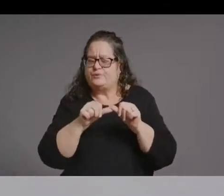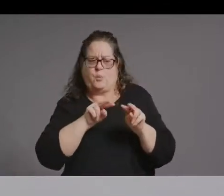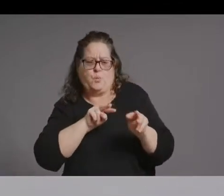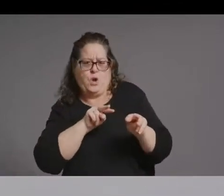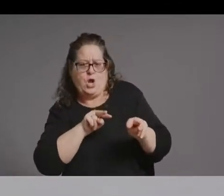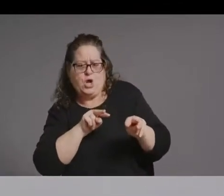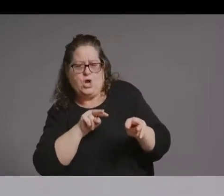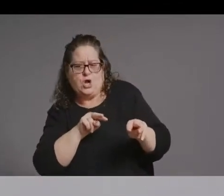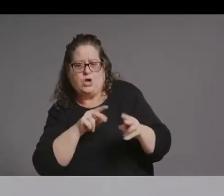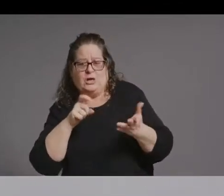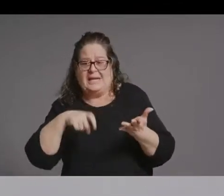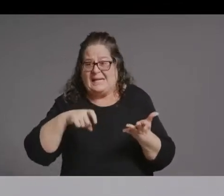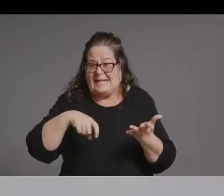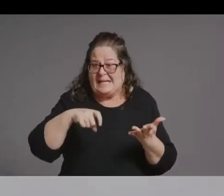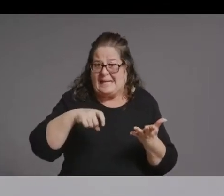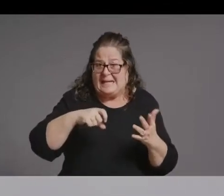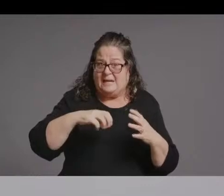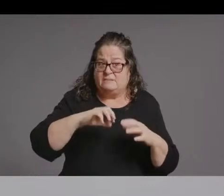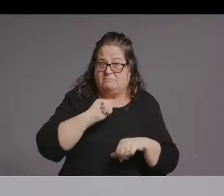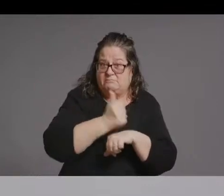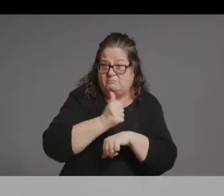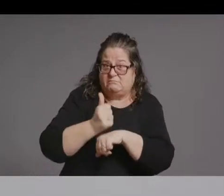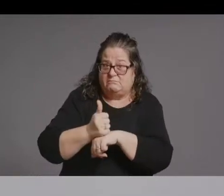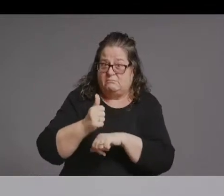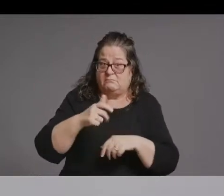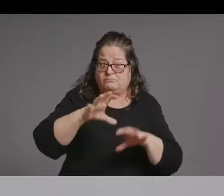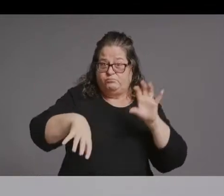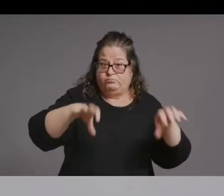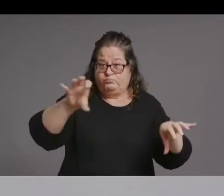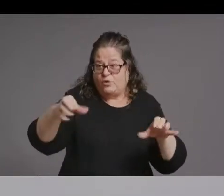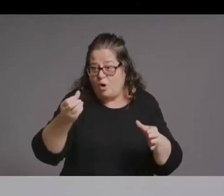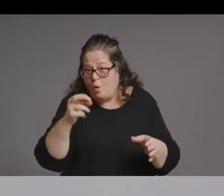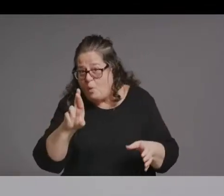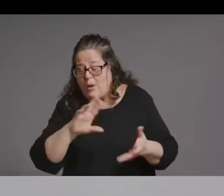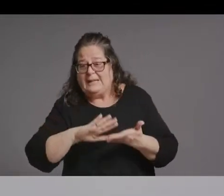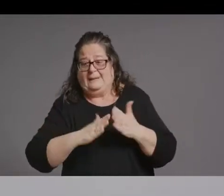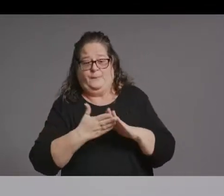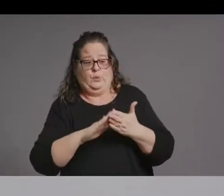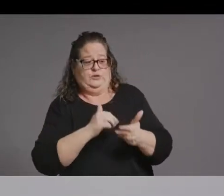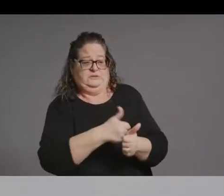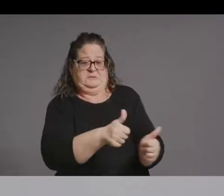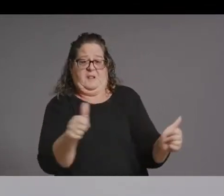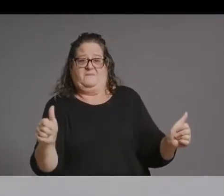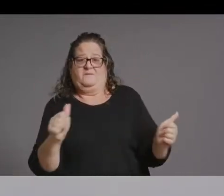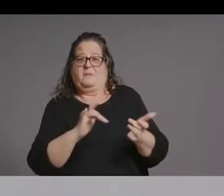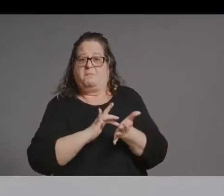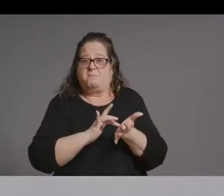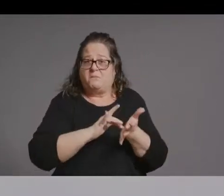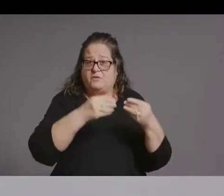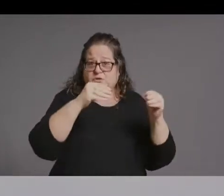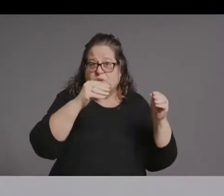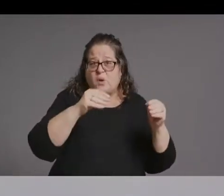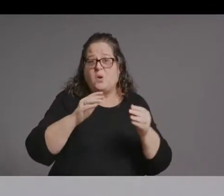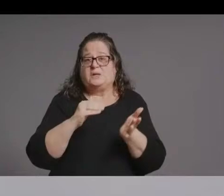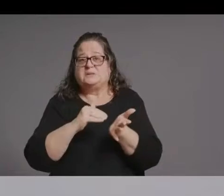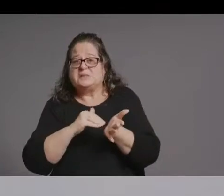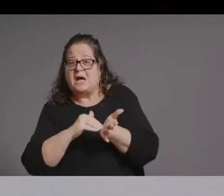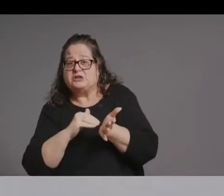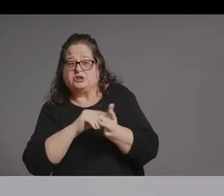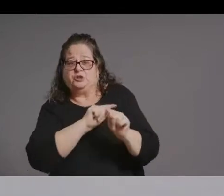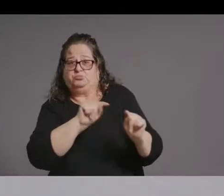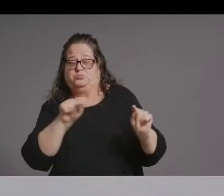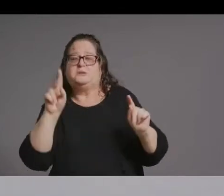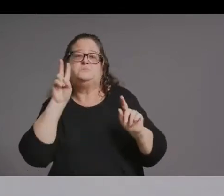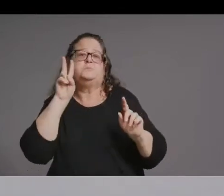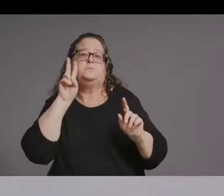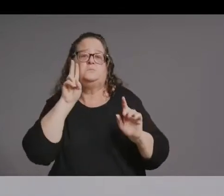if that's something that the community will be able to pick up moving forward. Okay, I just want to check the number. You said, I heard